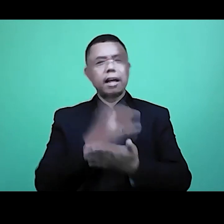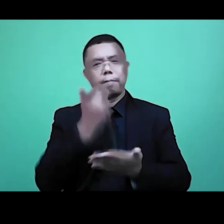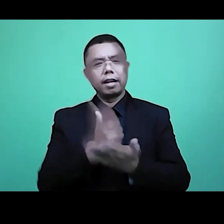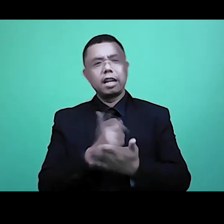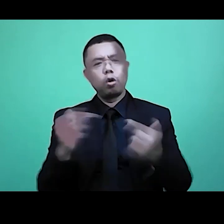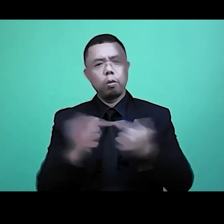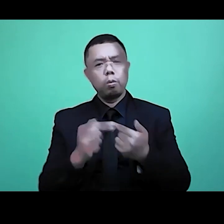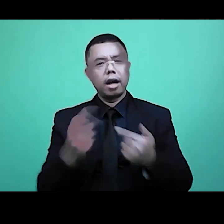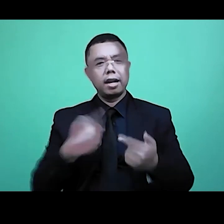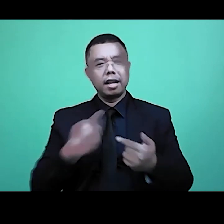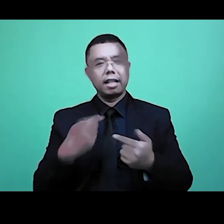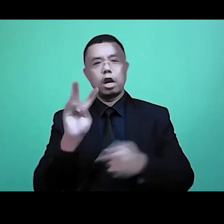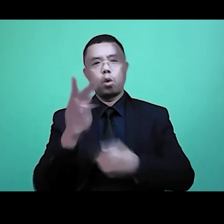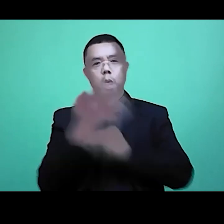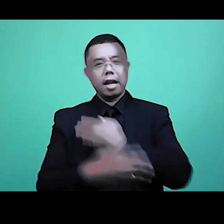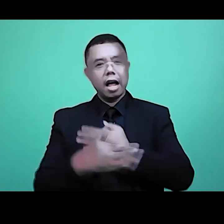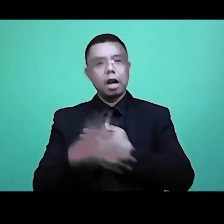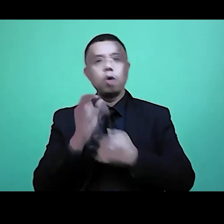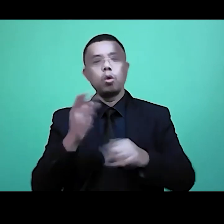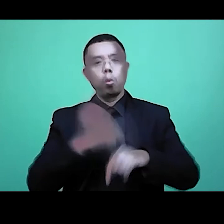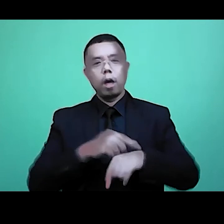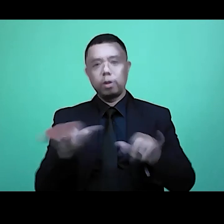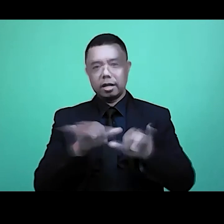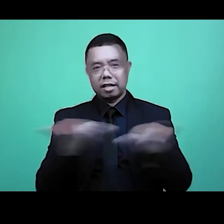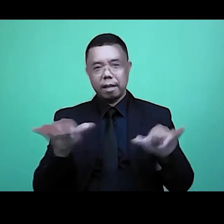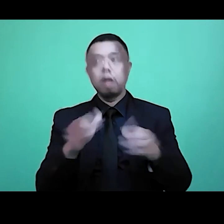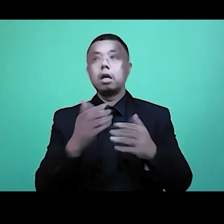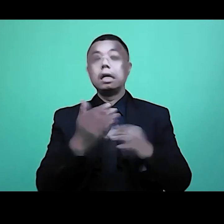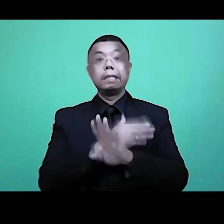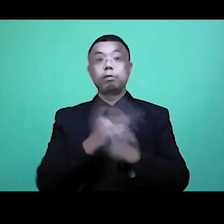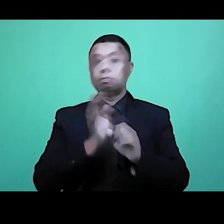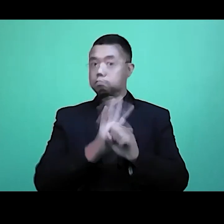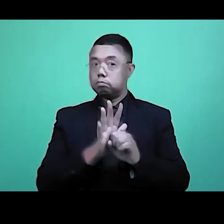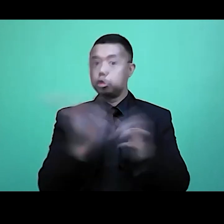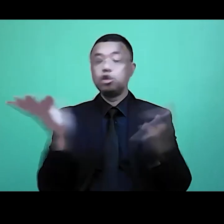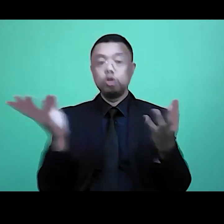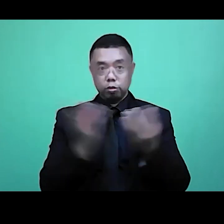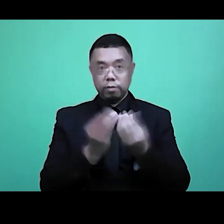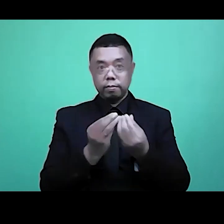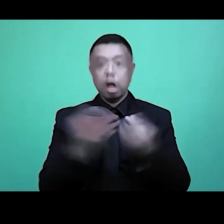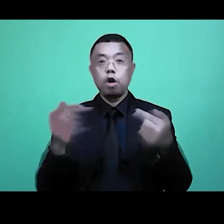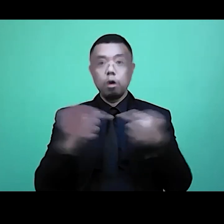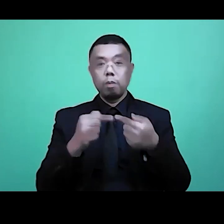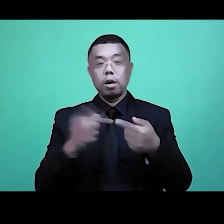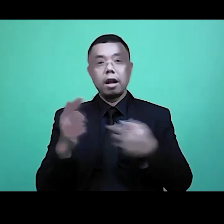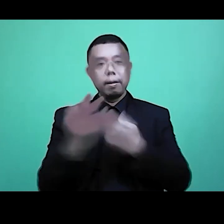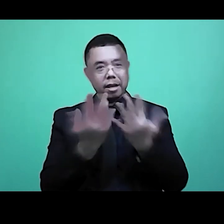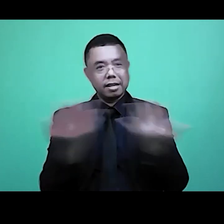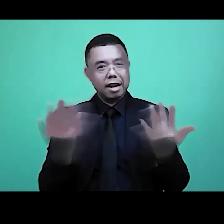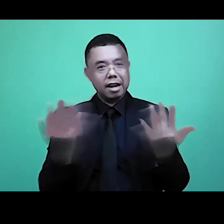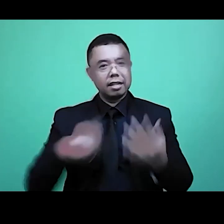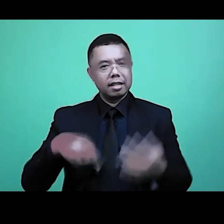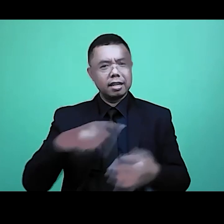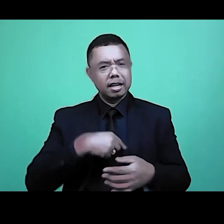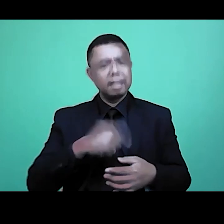Immediately prior to the pandemic, levels of direct people-to-people engagement between our countries were at all-time highs. The